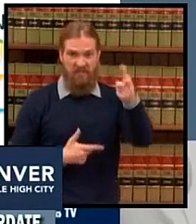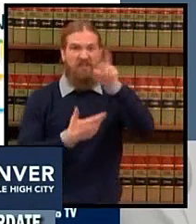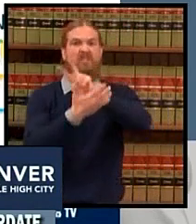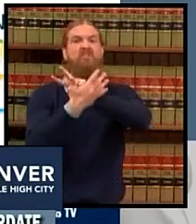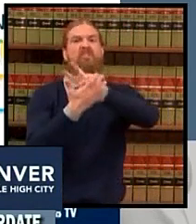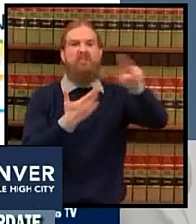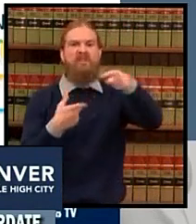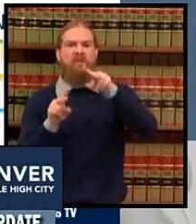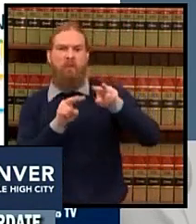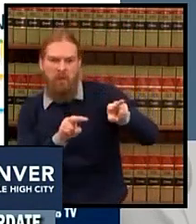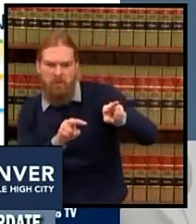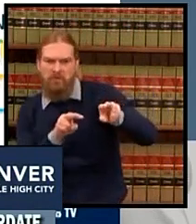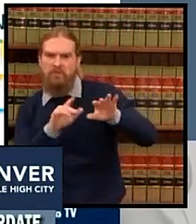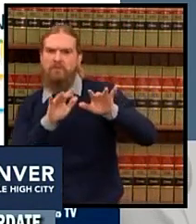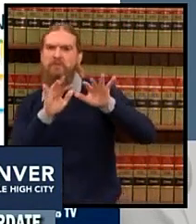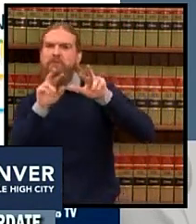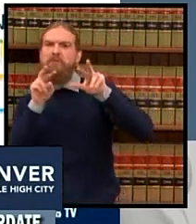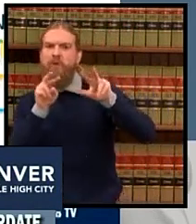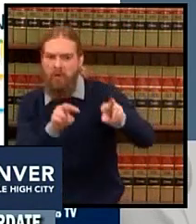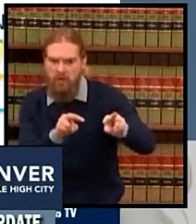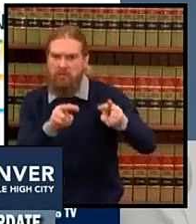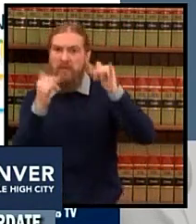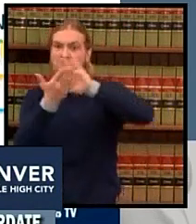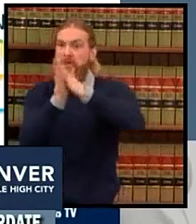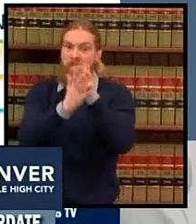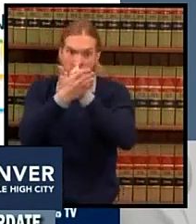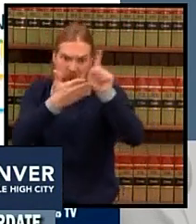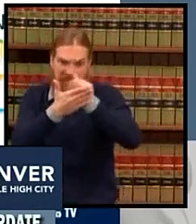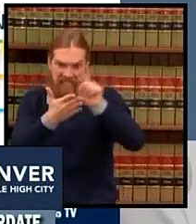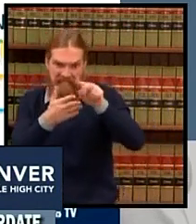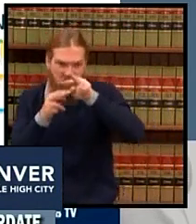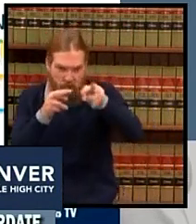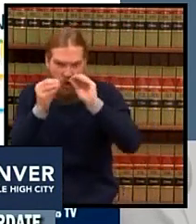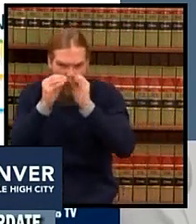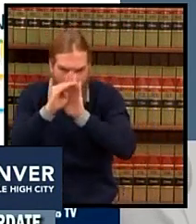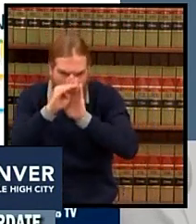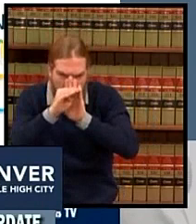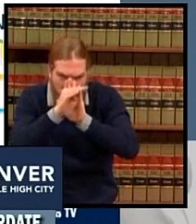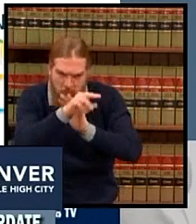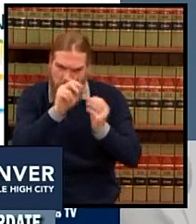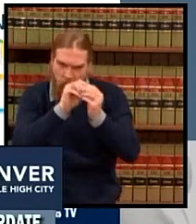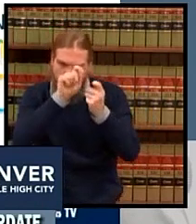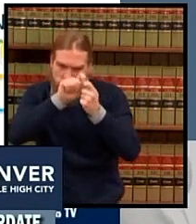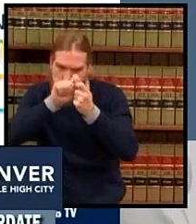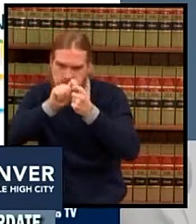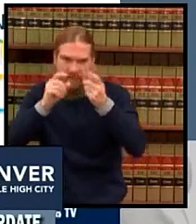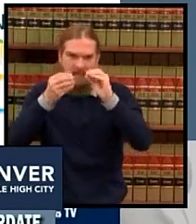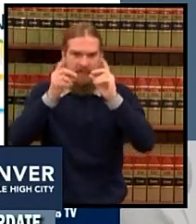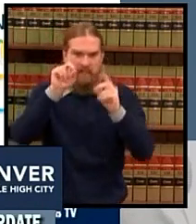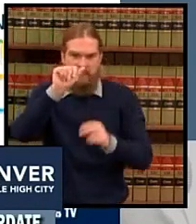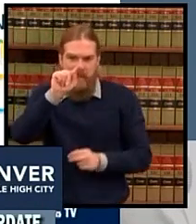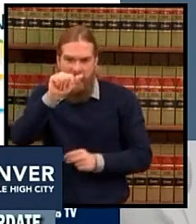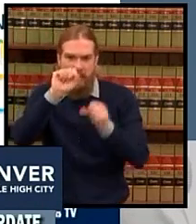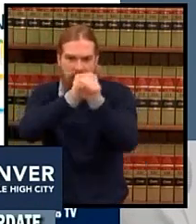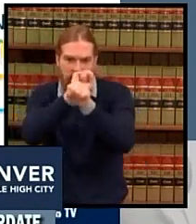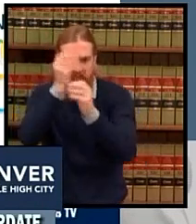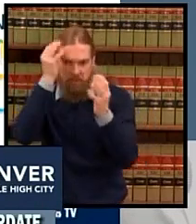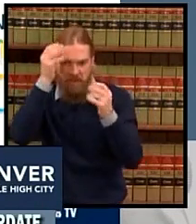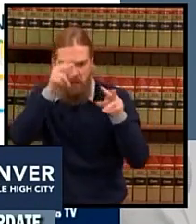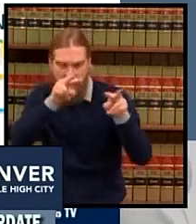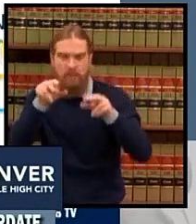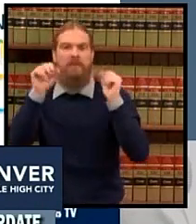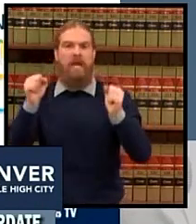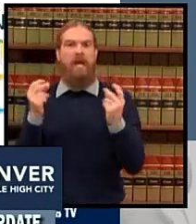granular the data, the closer we look at that, the more quickly we can respond to what's occurring. You can see now we're down